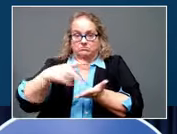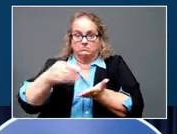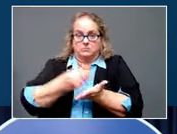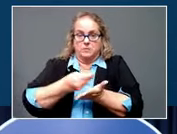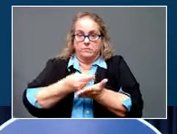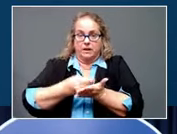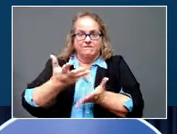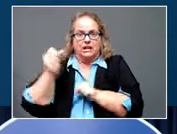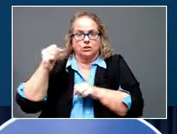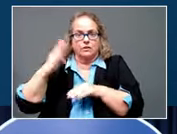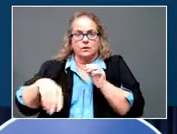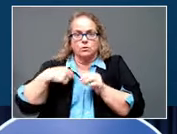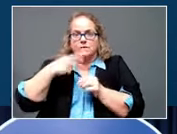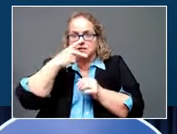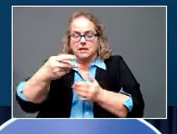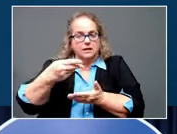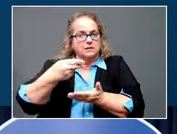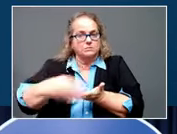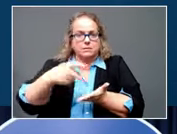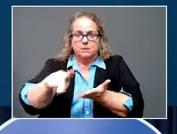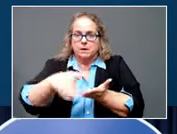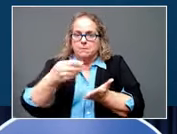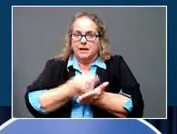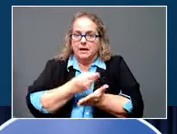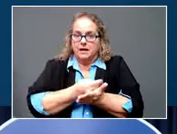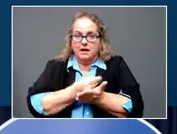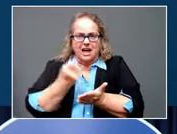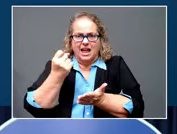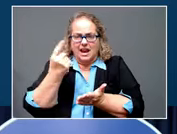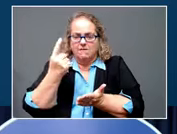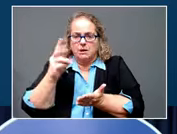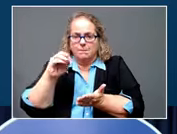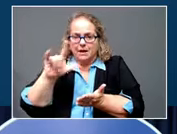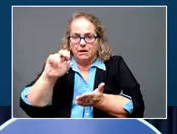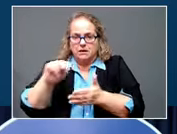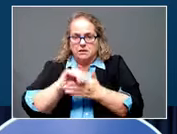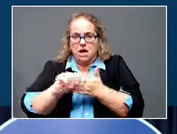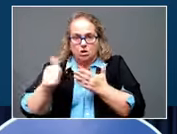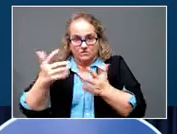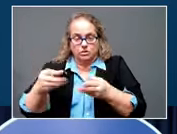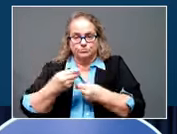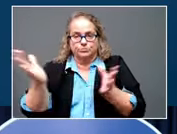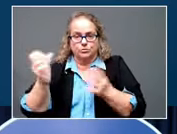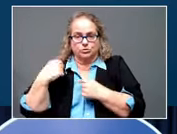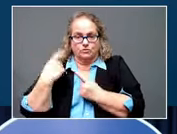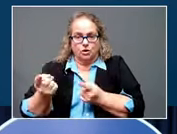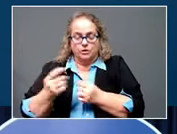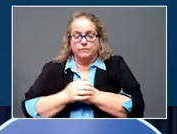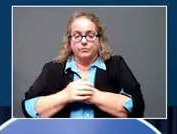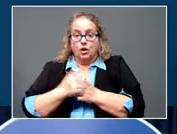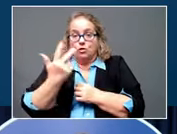$4.7 million has gone out thus far. Three additional disaster recovery centers have been opened